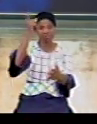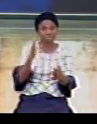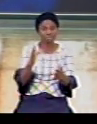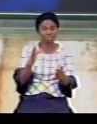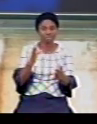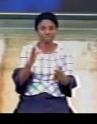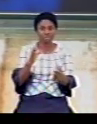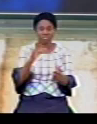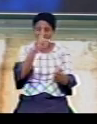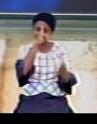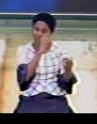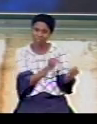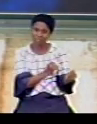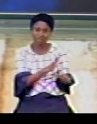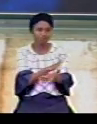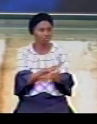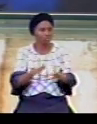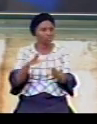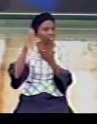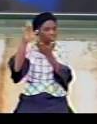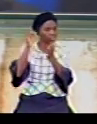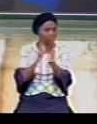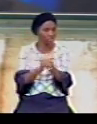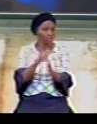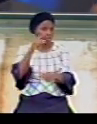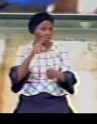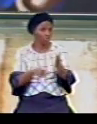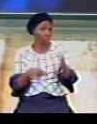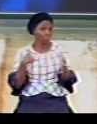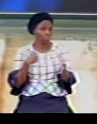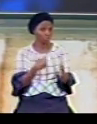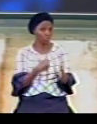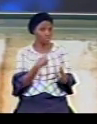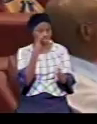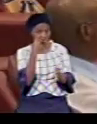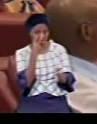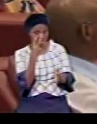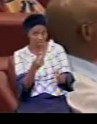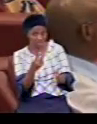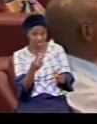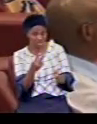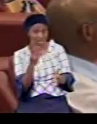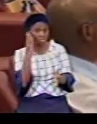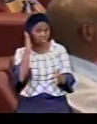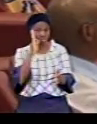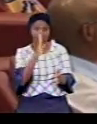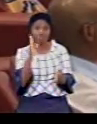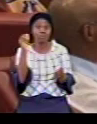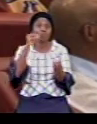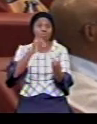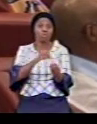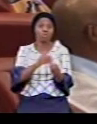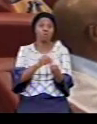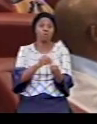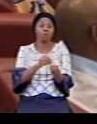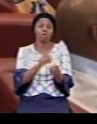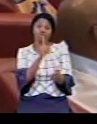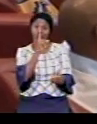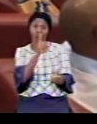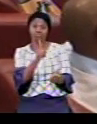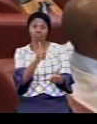not expect that what we see will be more real